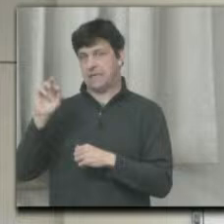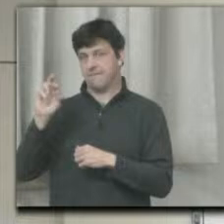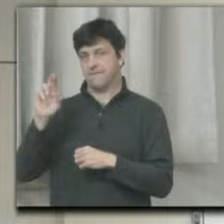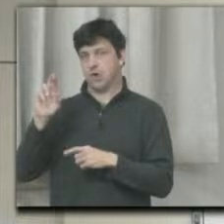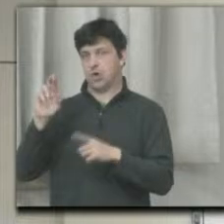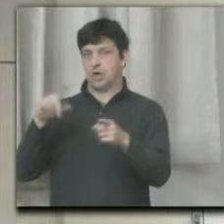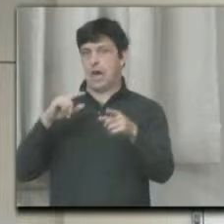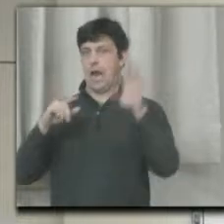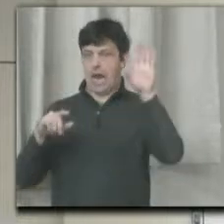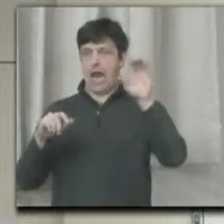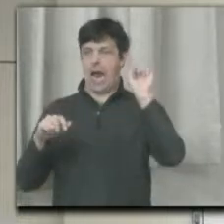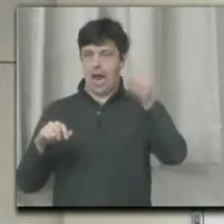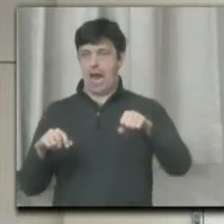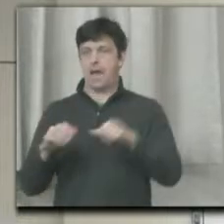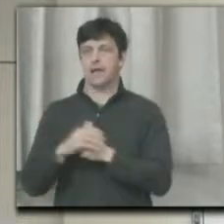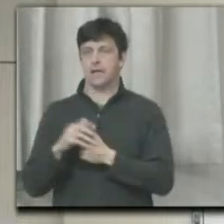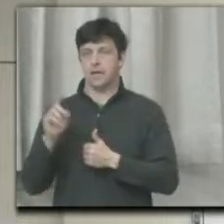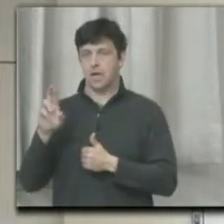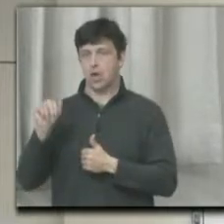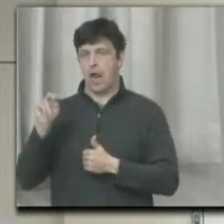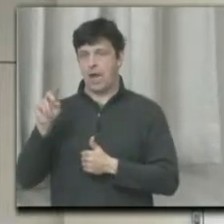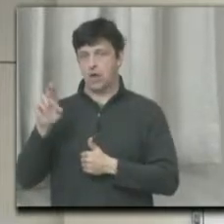Aye. Dr. Anderful.